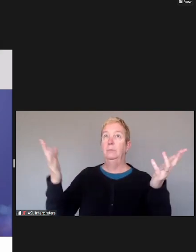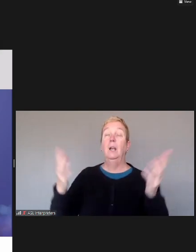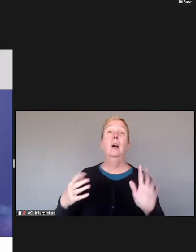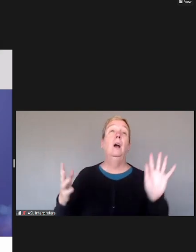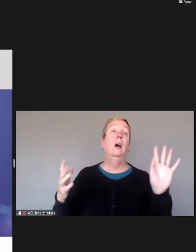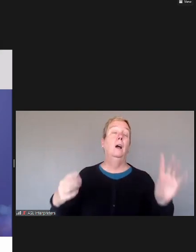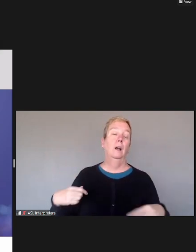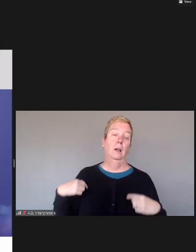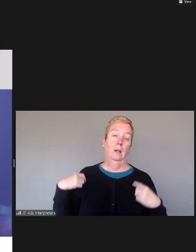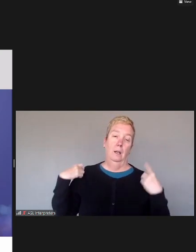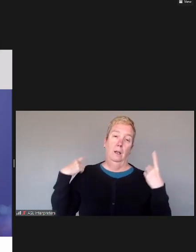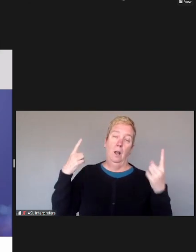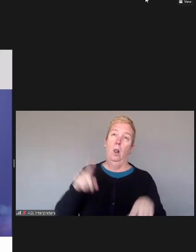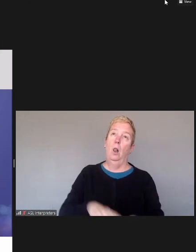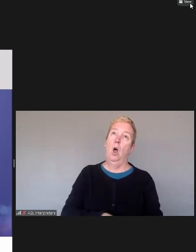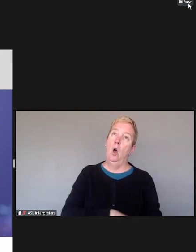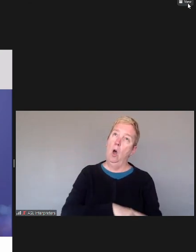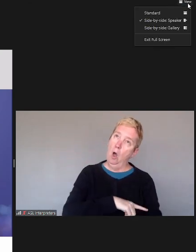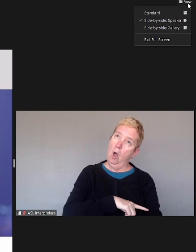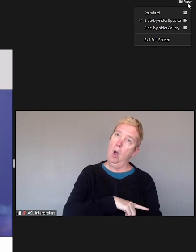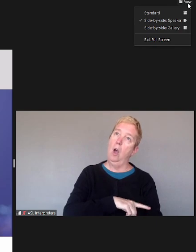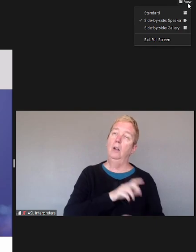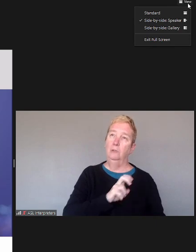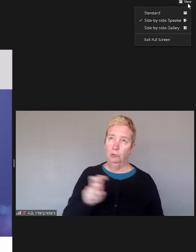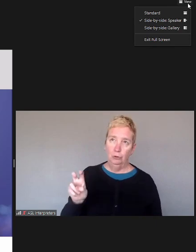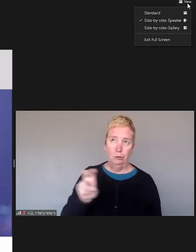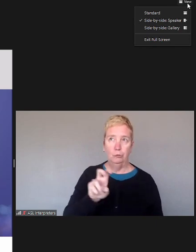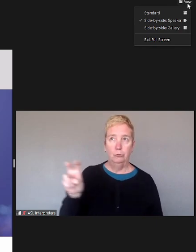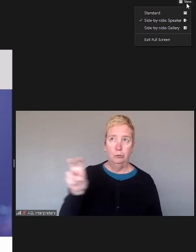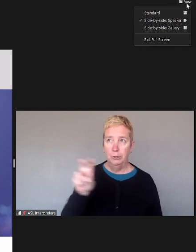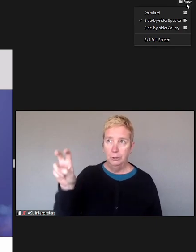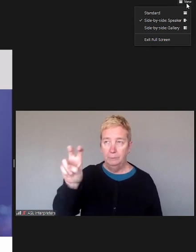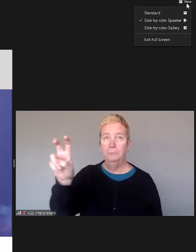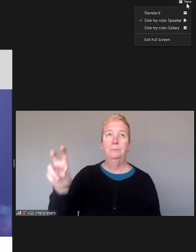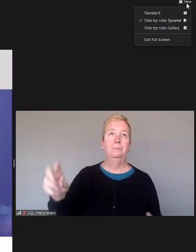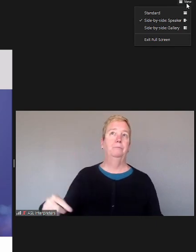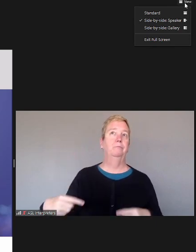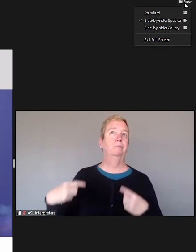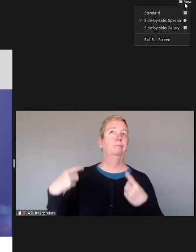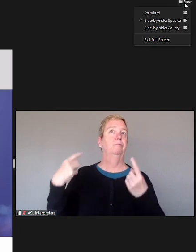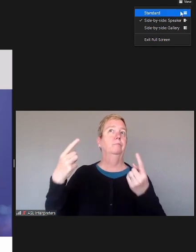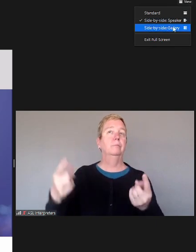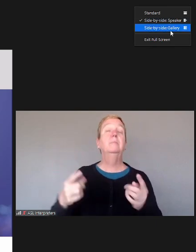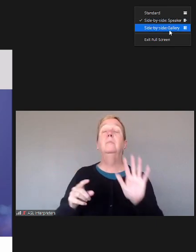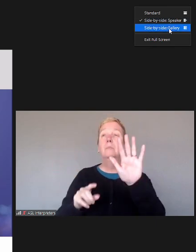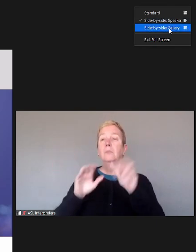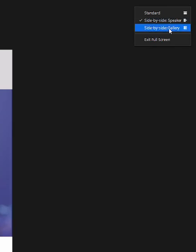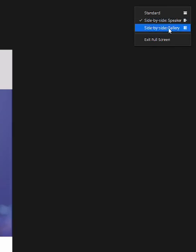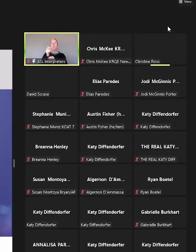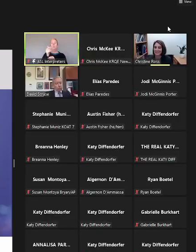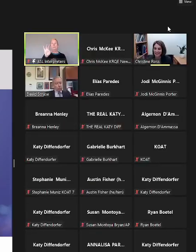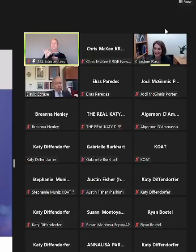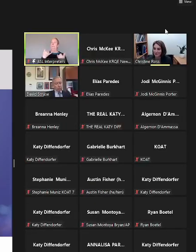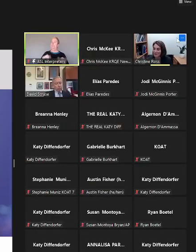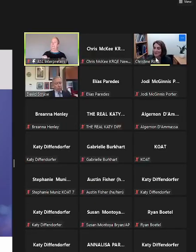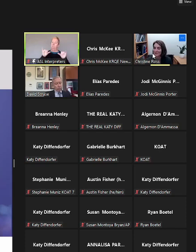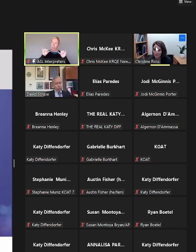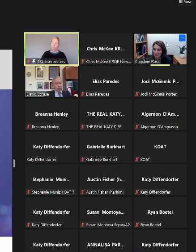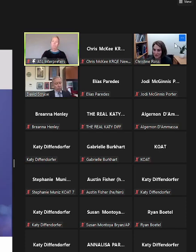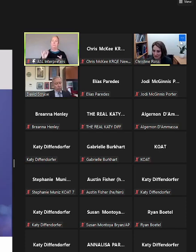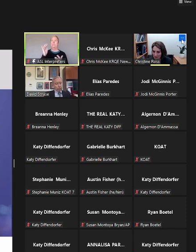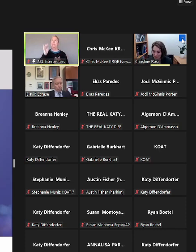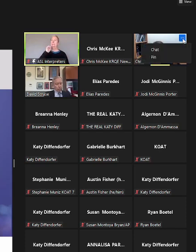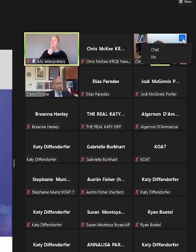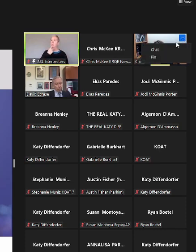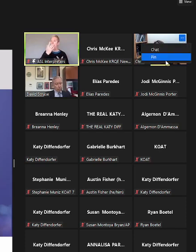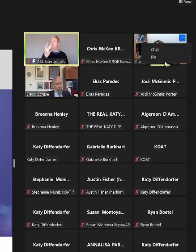road for all of us. And although COVID-19 remains a serious disease, I'm happy to say there is some